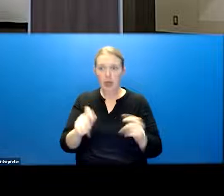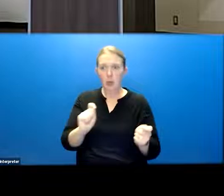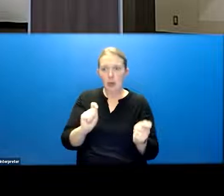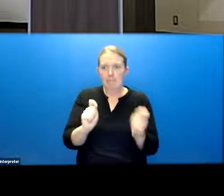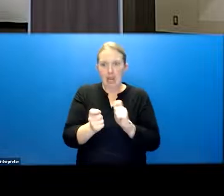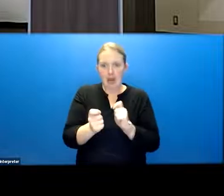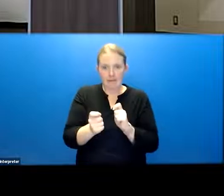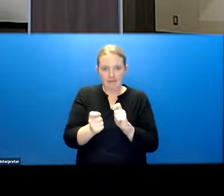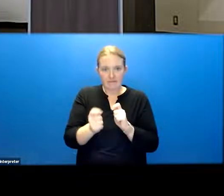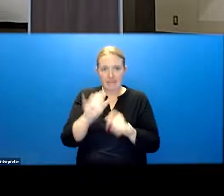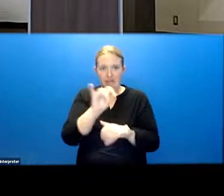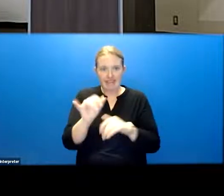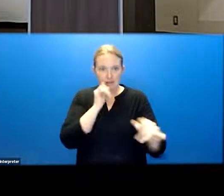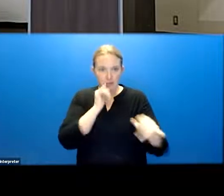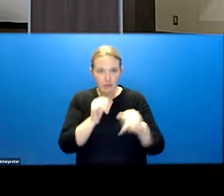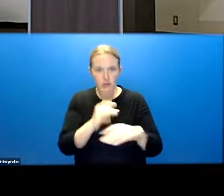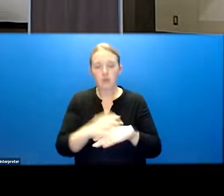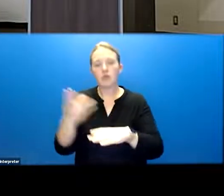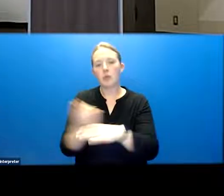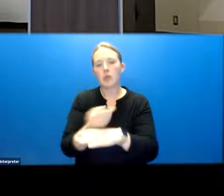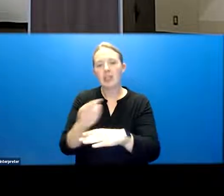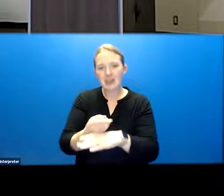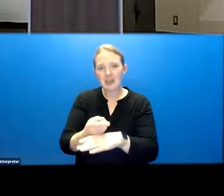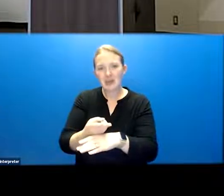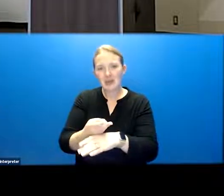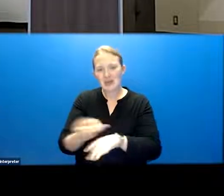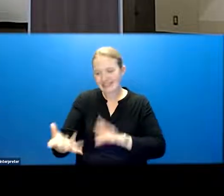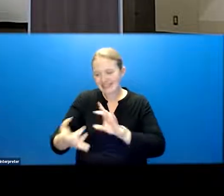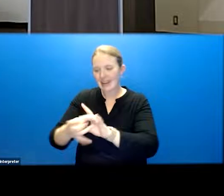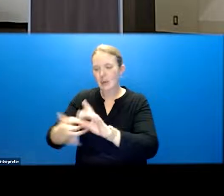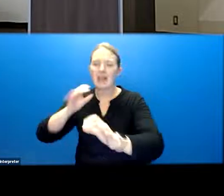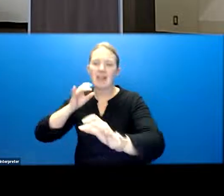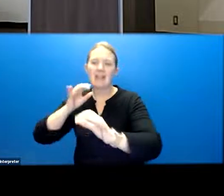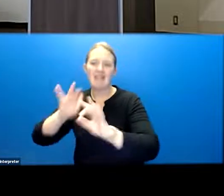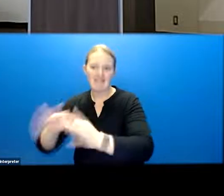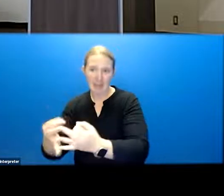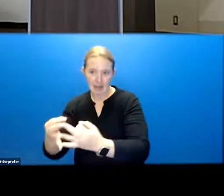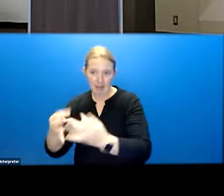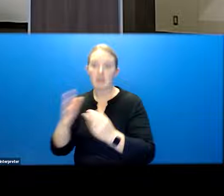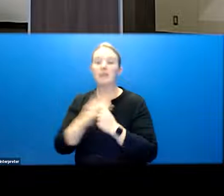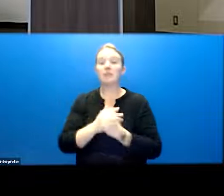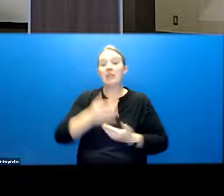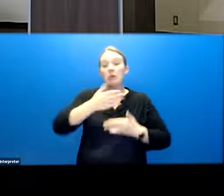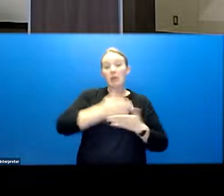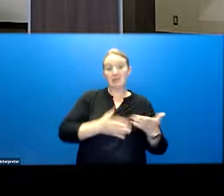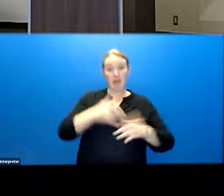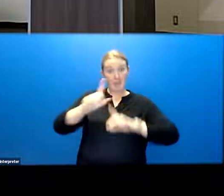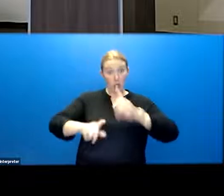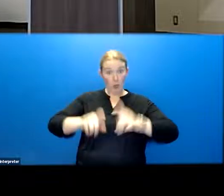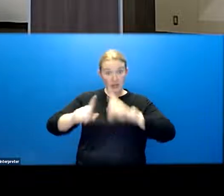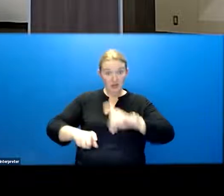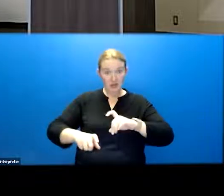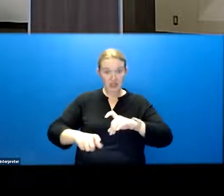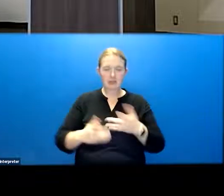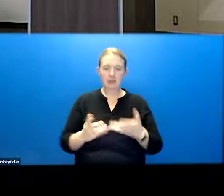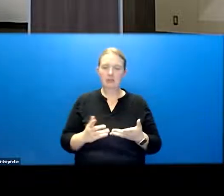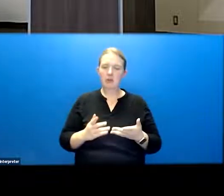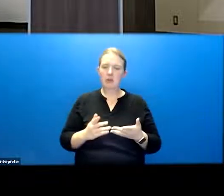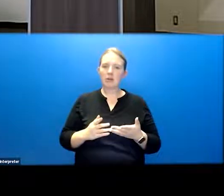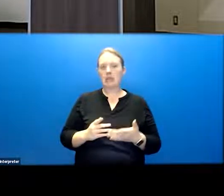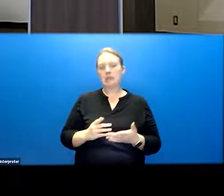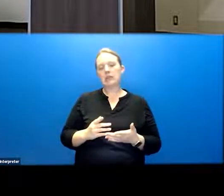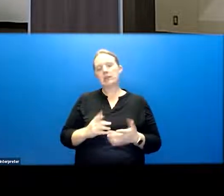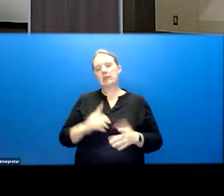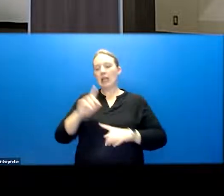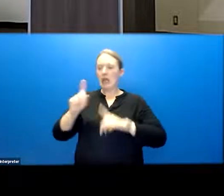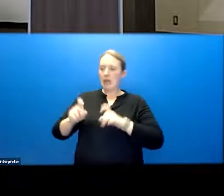cultural formulation interview to use with family members, where some of the questions within that are asking individuals,